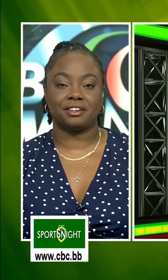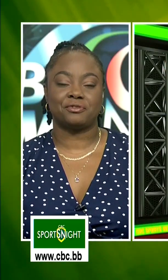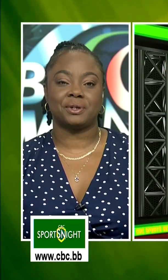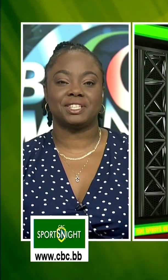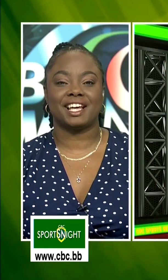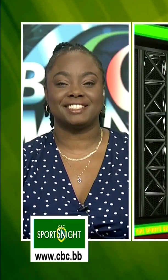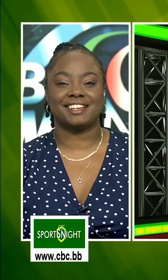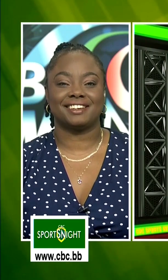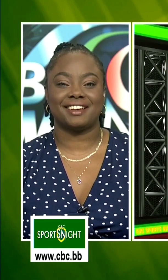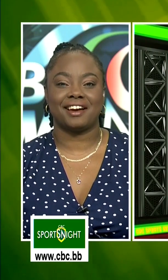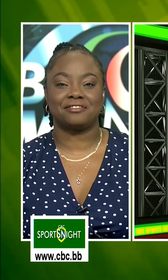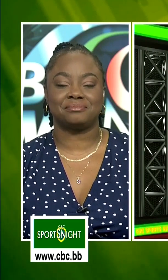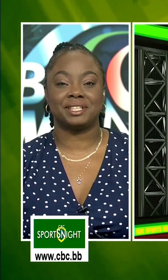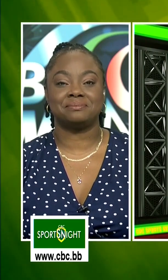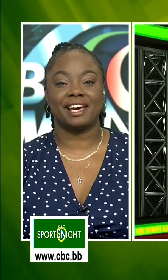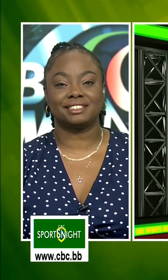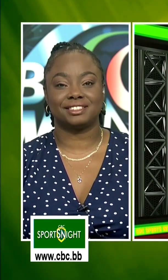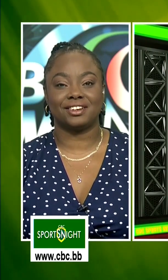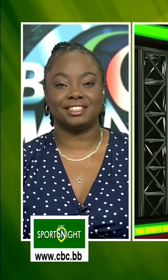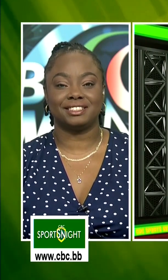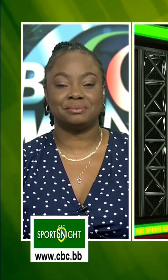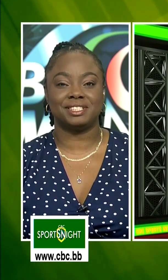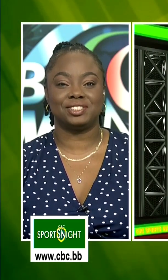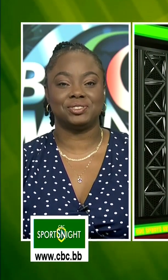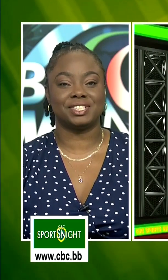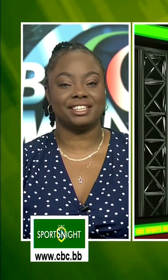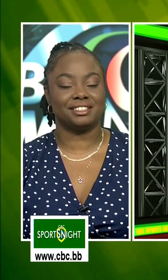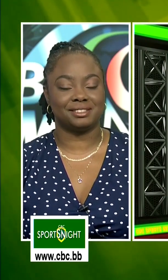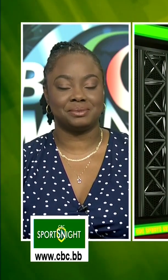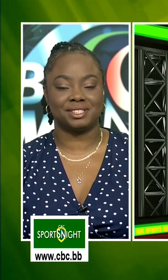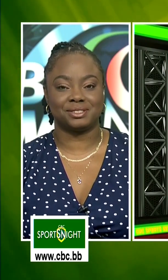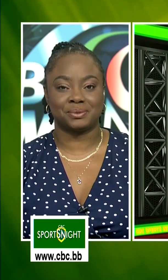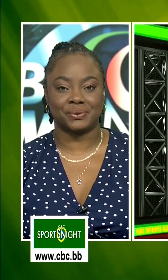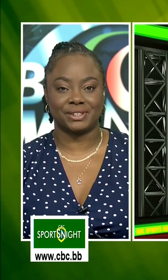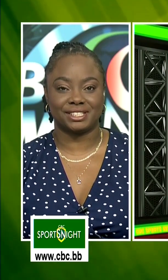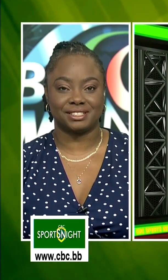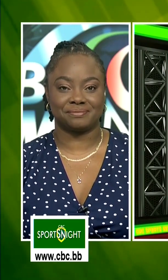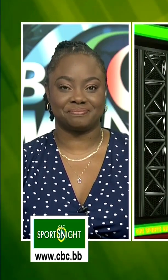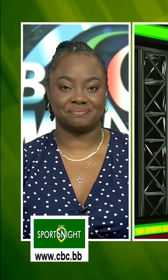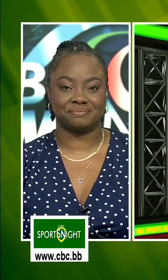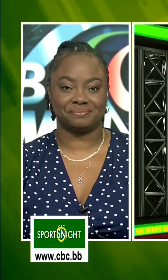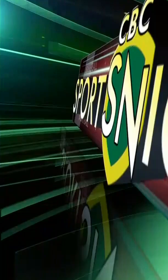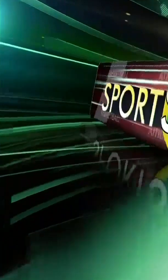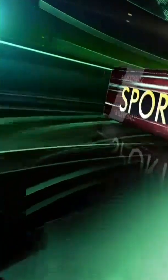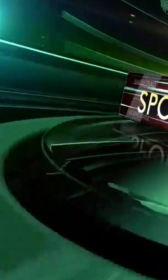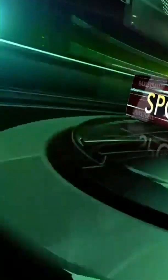We're looking forward to that second half. But up next on CBC's Newsnight is the Business Report.